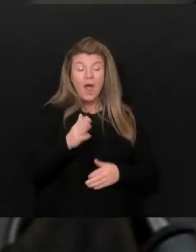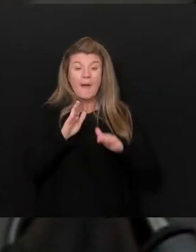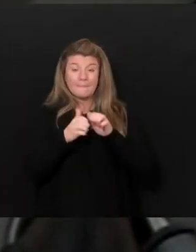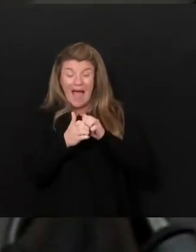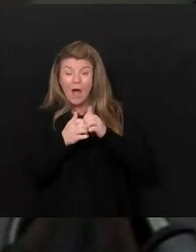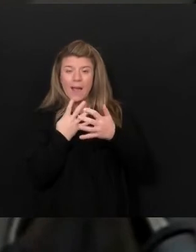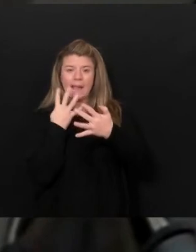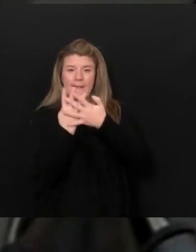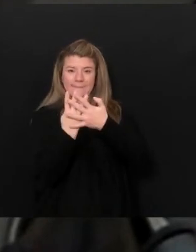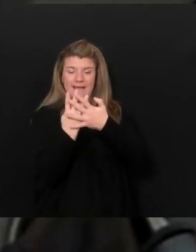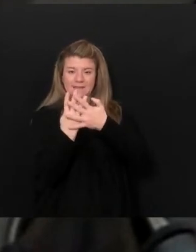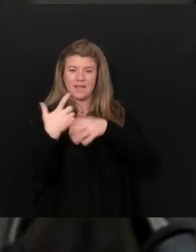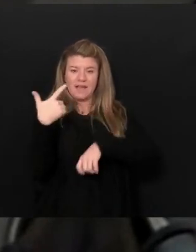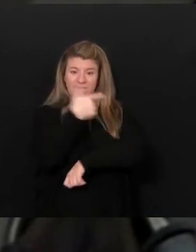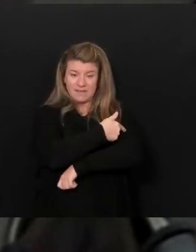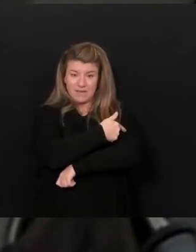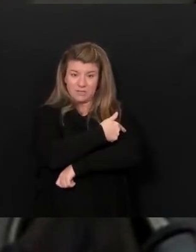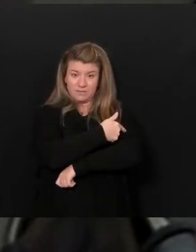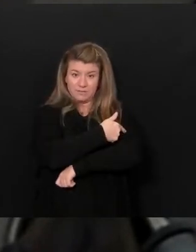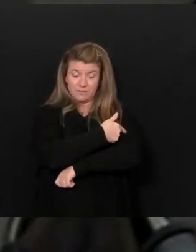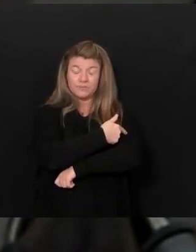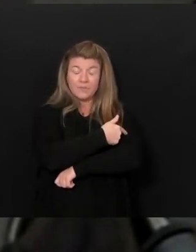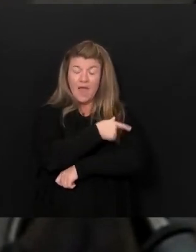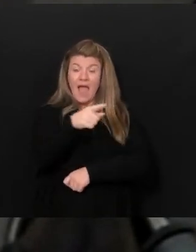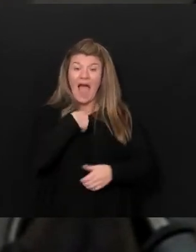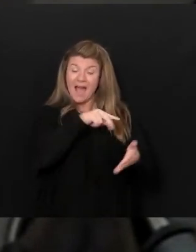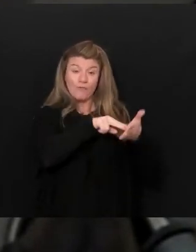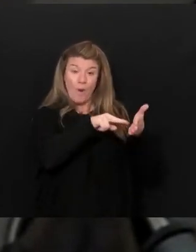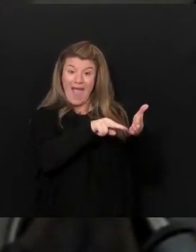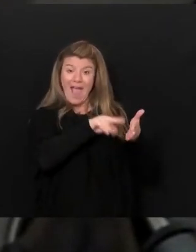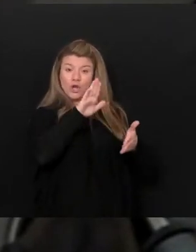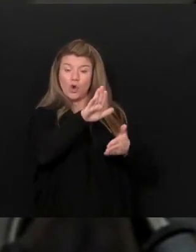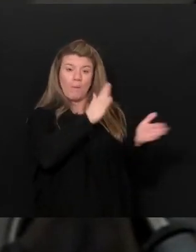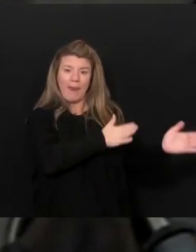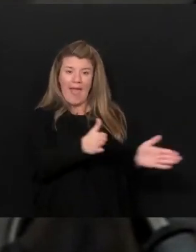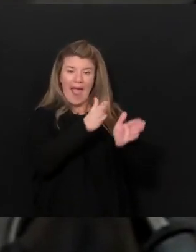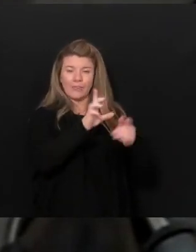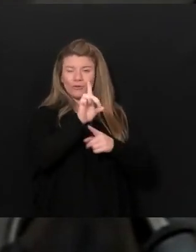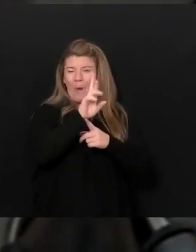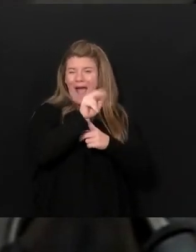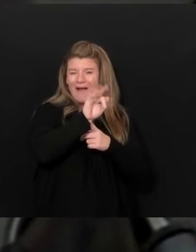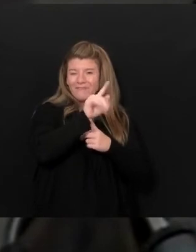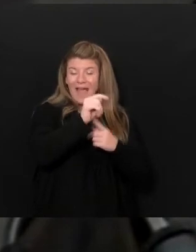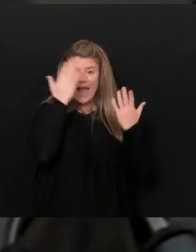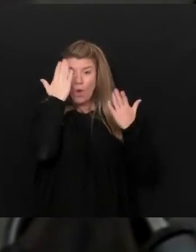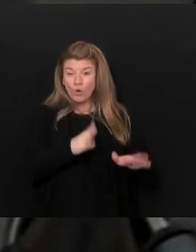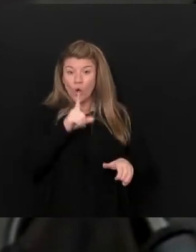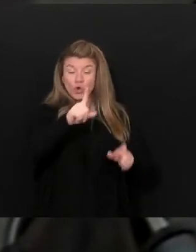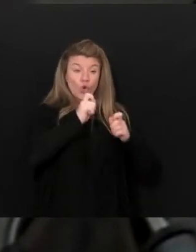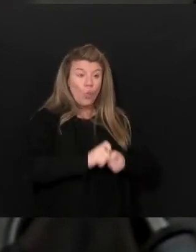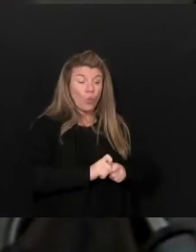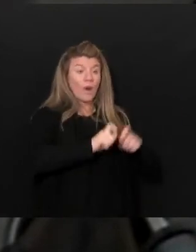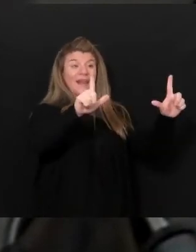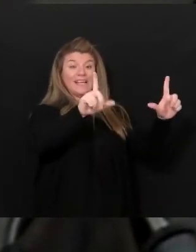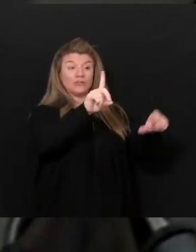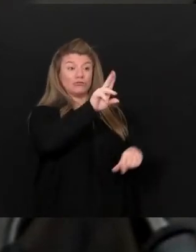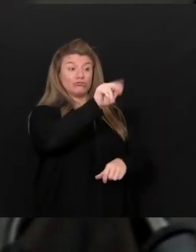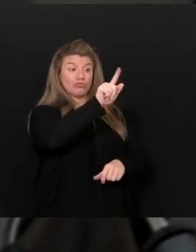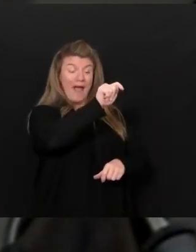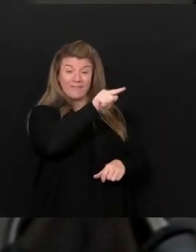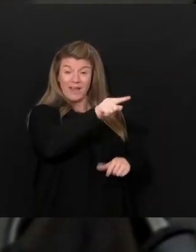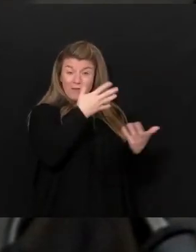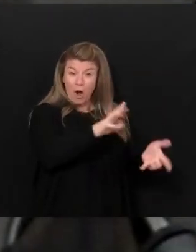in regards to vaccinations. Now, I've read the draft plan, and I don't know if it's changed since you all released the draft plan in regards to vaccinations.